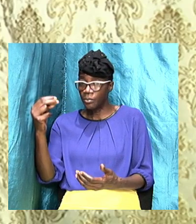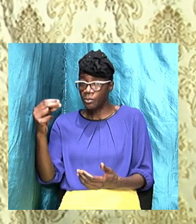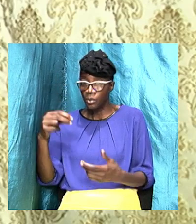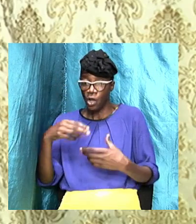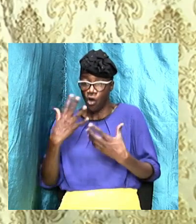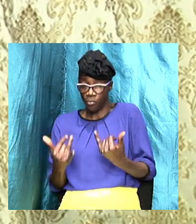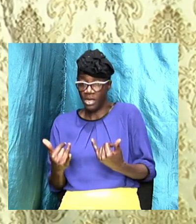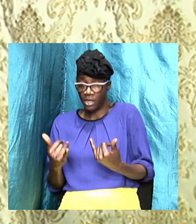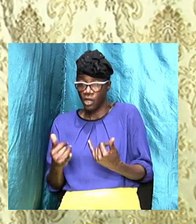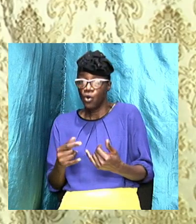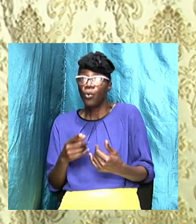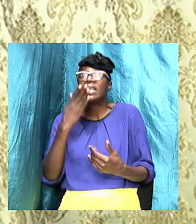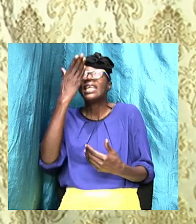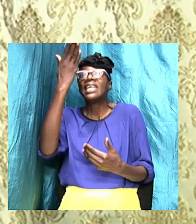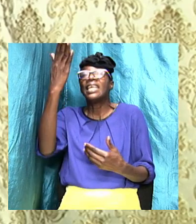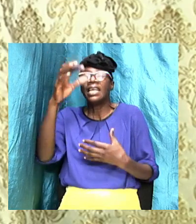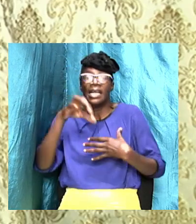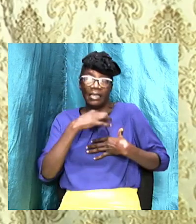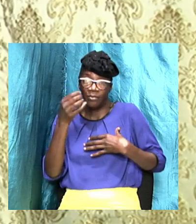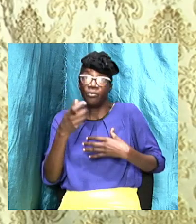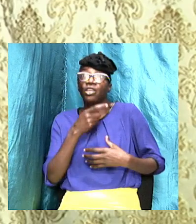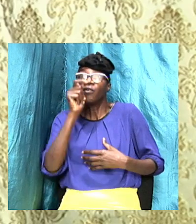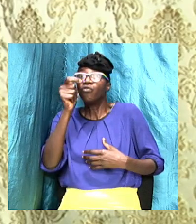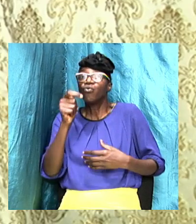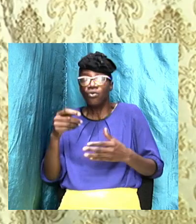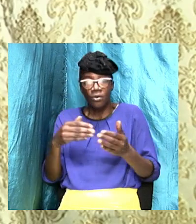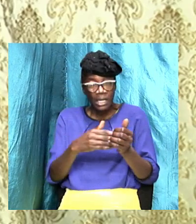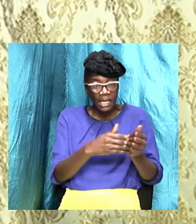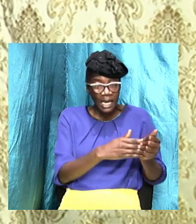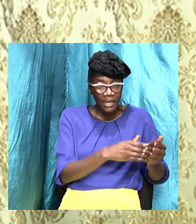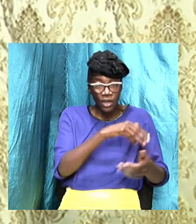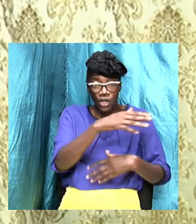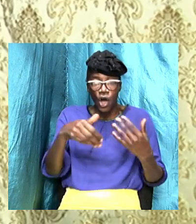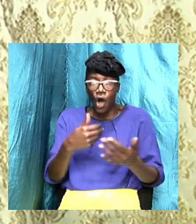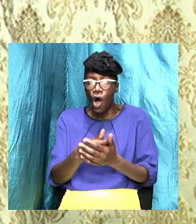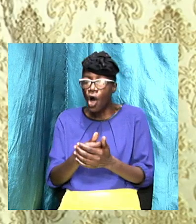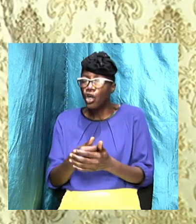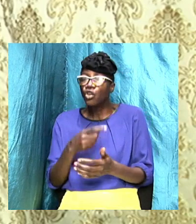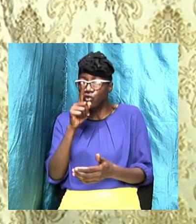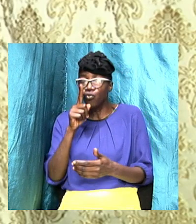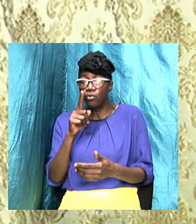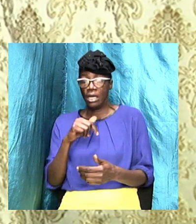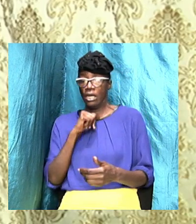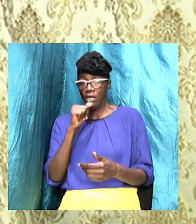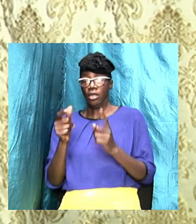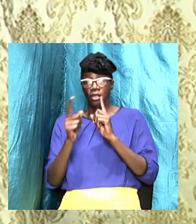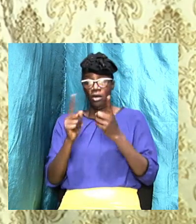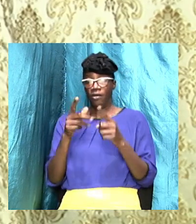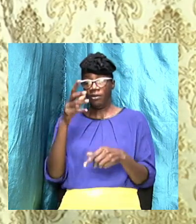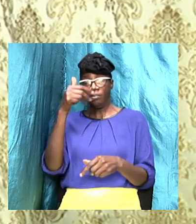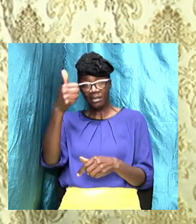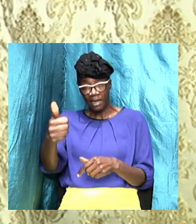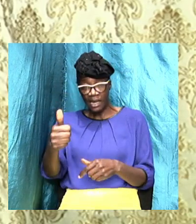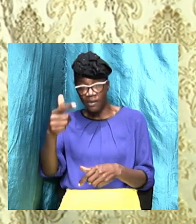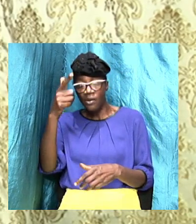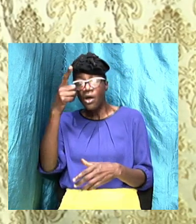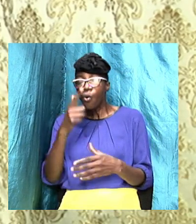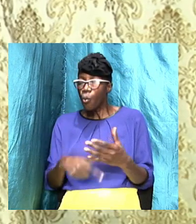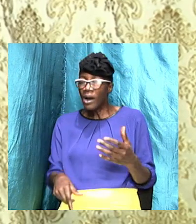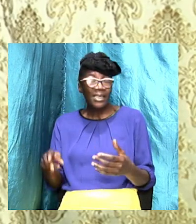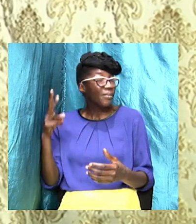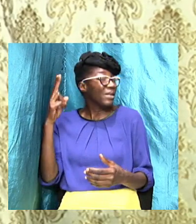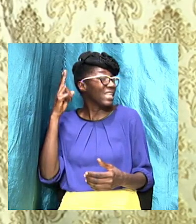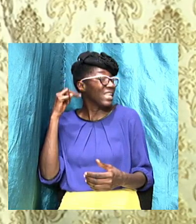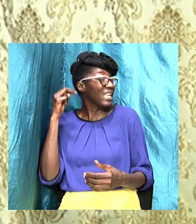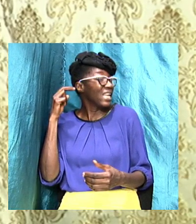is come, he will guide you into all truth. For he shall not speak of himself, but whatsoever he shall